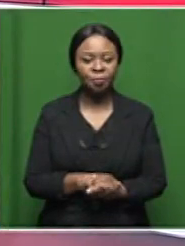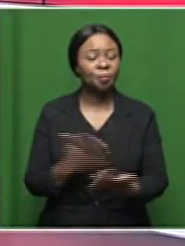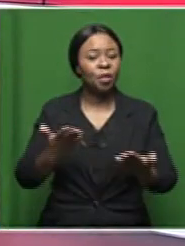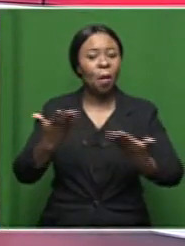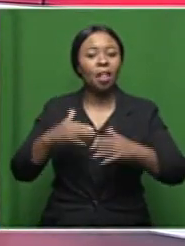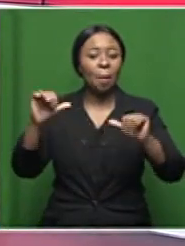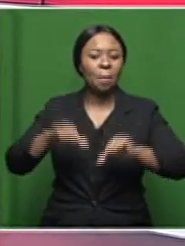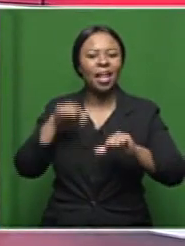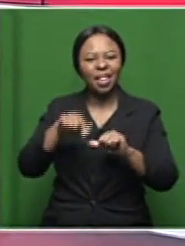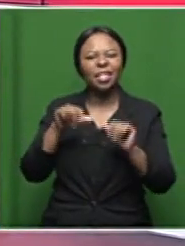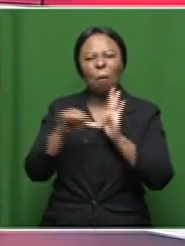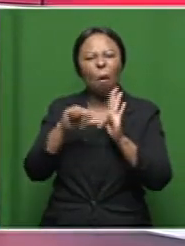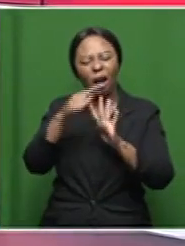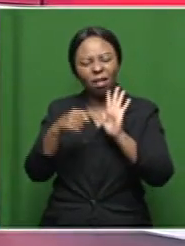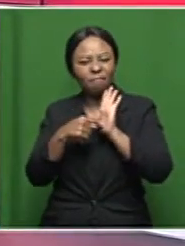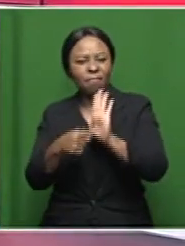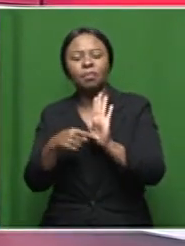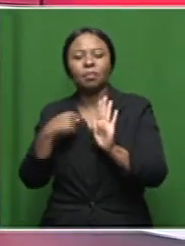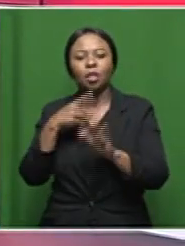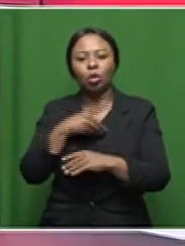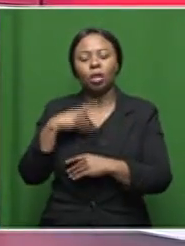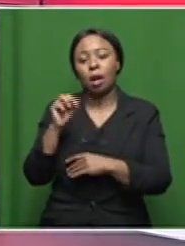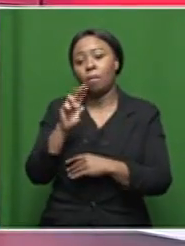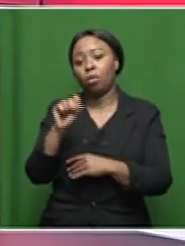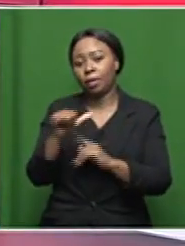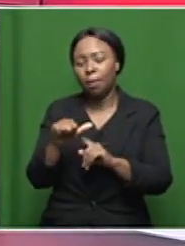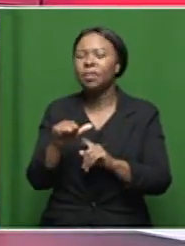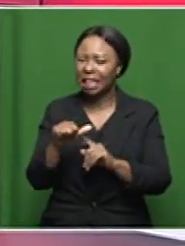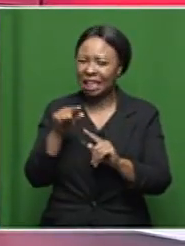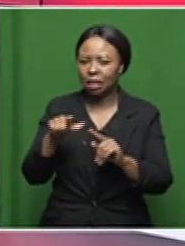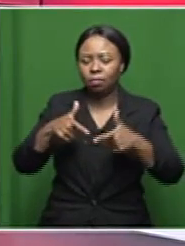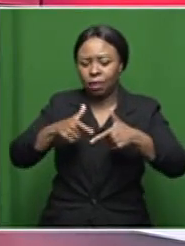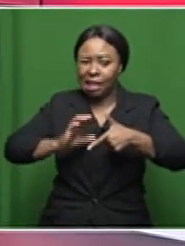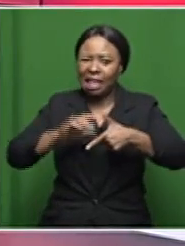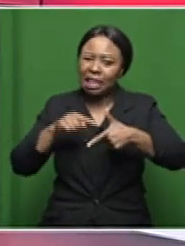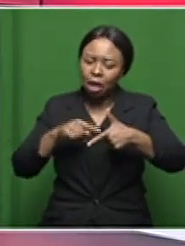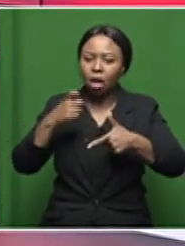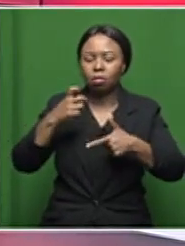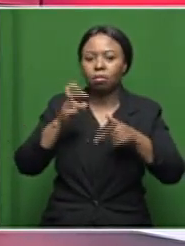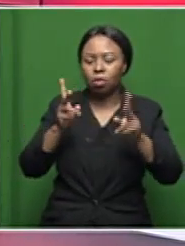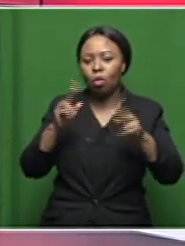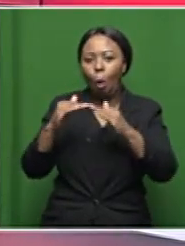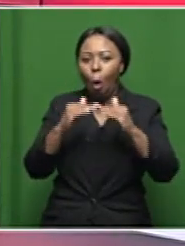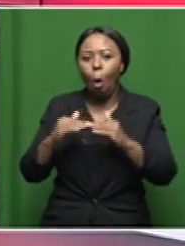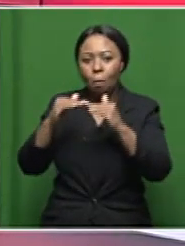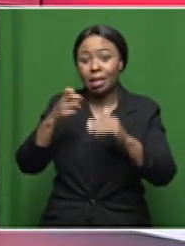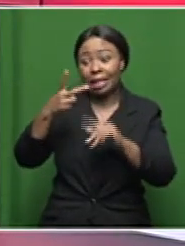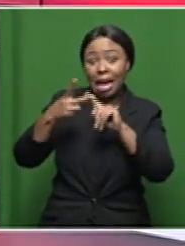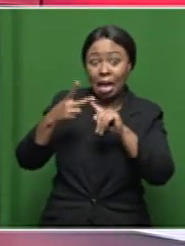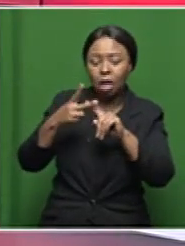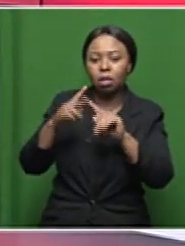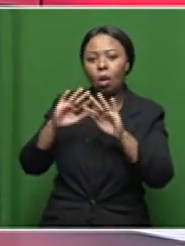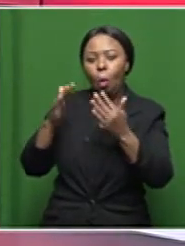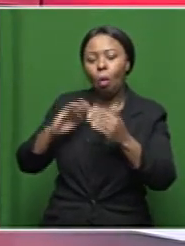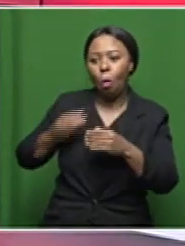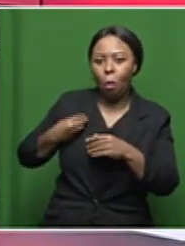Welcome back. This is Vital Signs. I'm Dr. Musam Tombeni. And according to cancer, cervical cancer is the second most common cancer among South African women, but the cancer